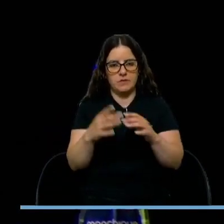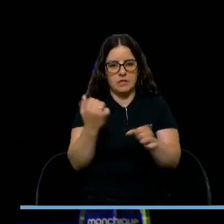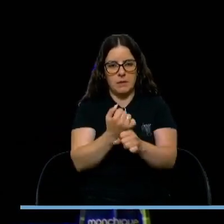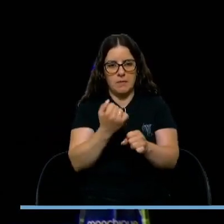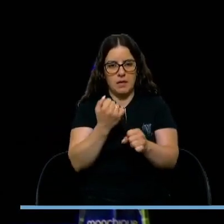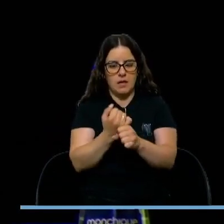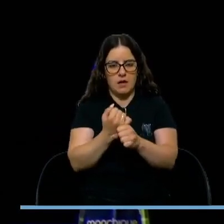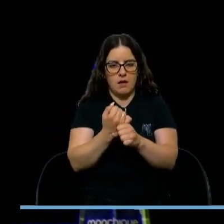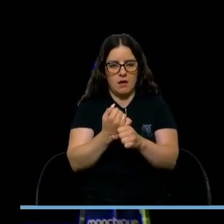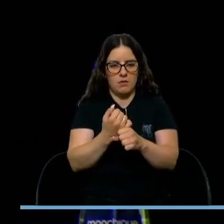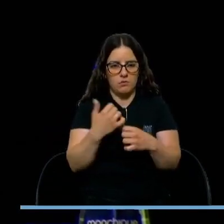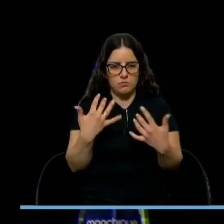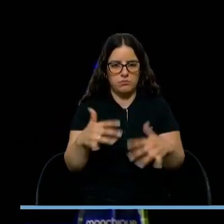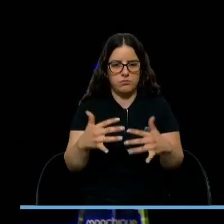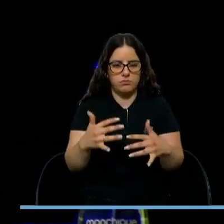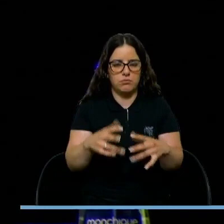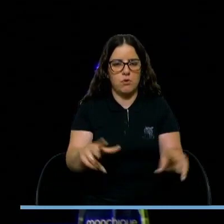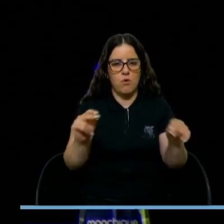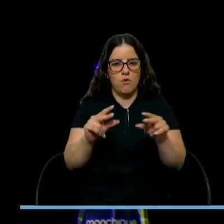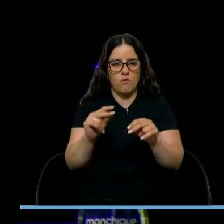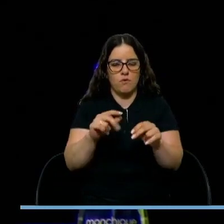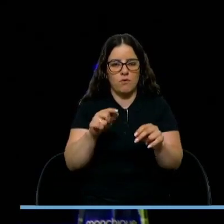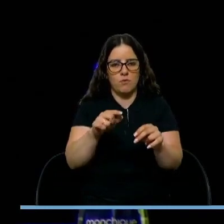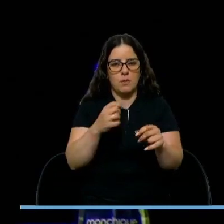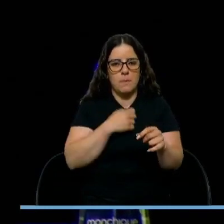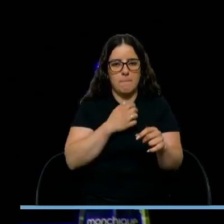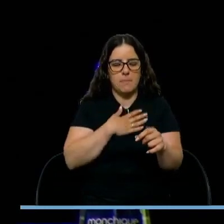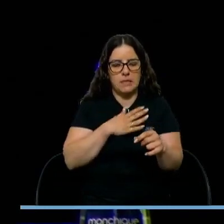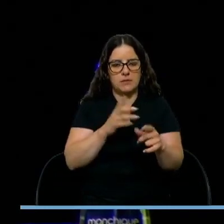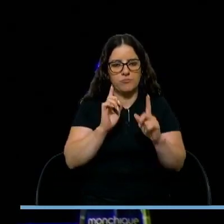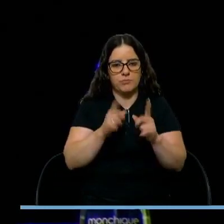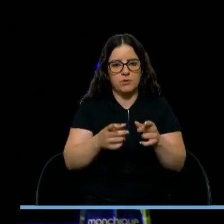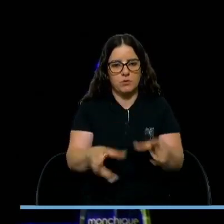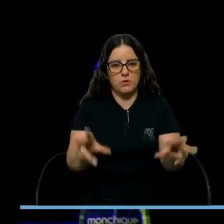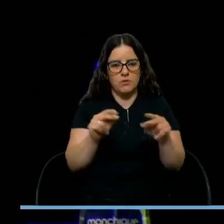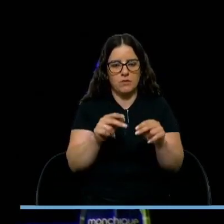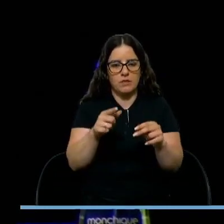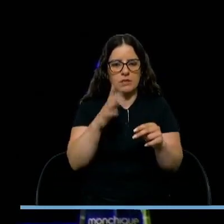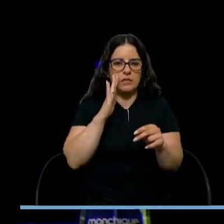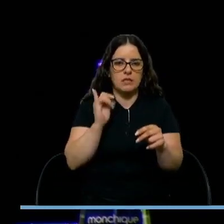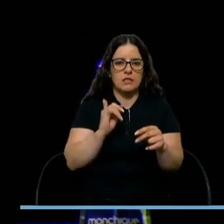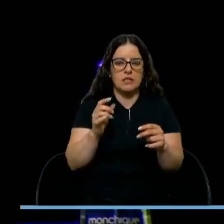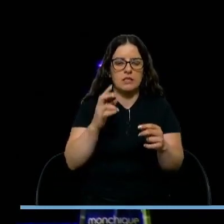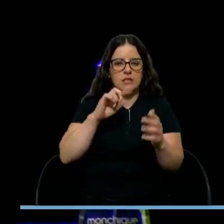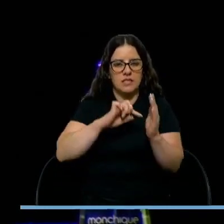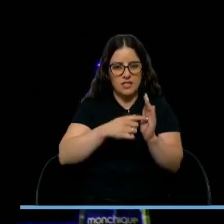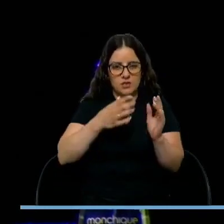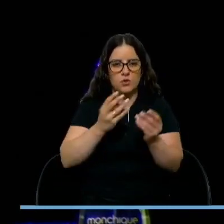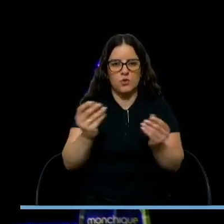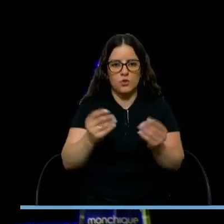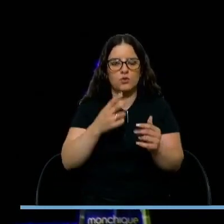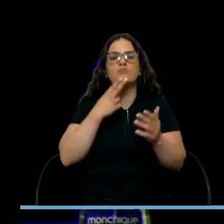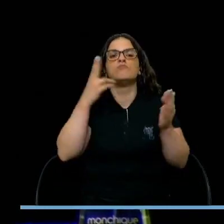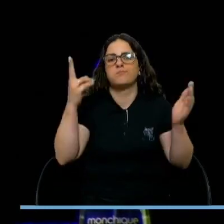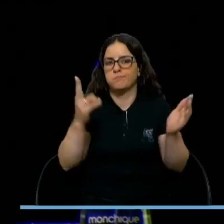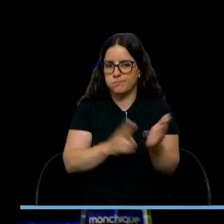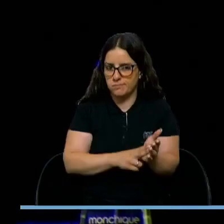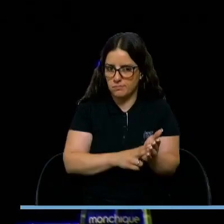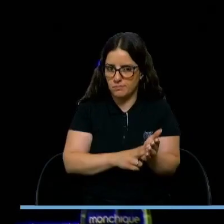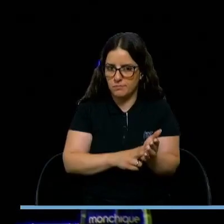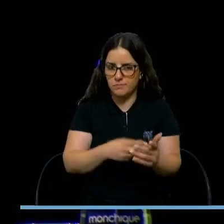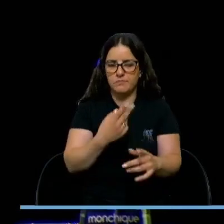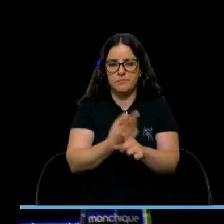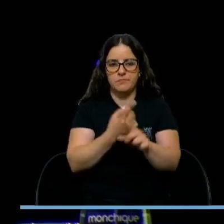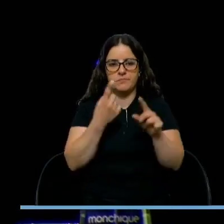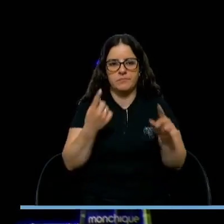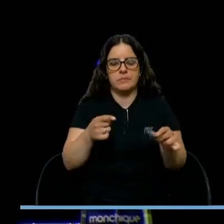we're doing quite a lot of work in innovation with a startup. We're trying to test solutions. We're even testing, as I'm